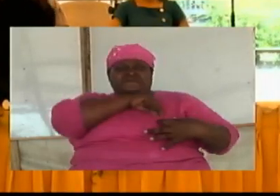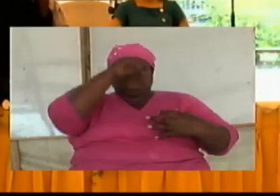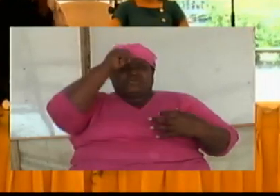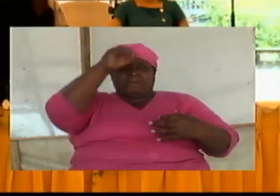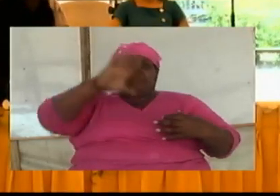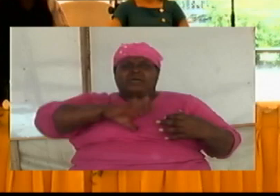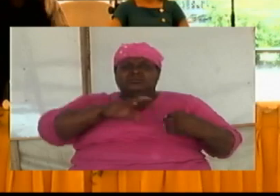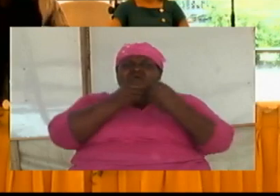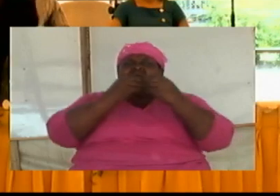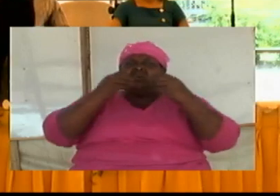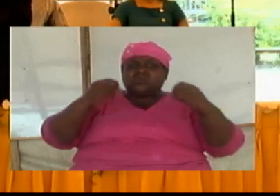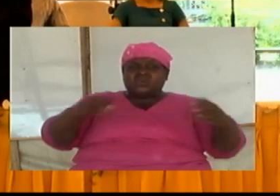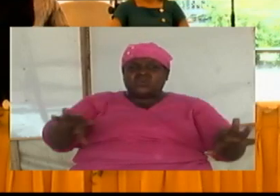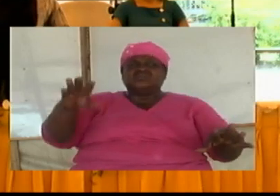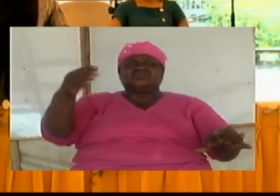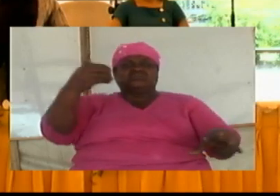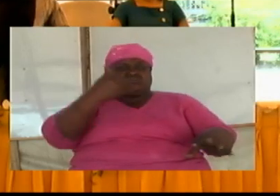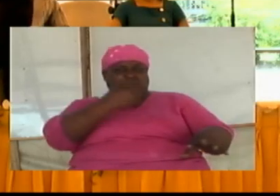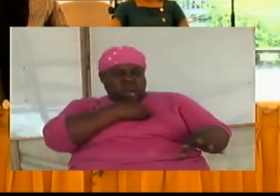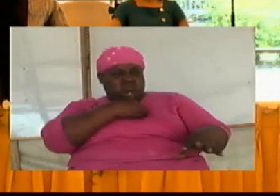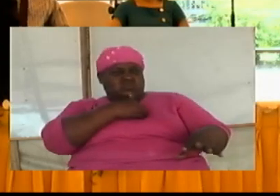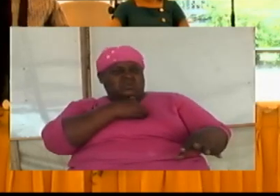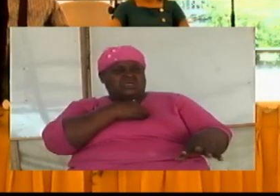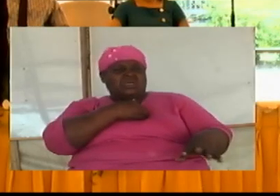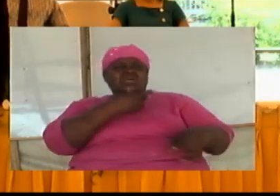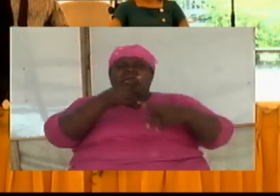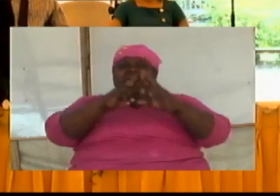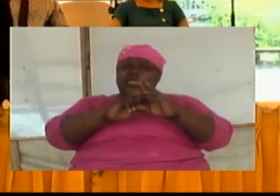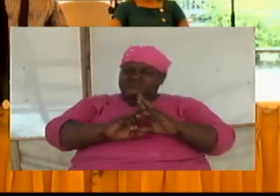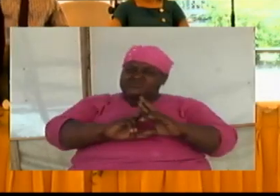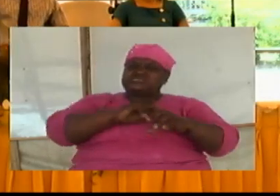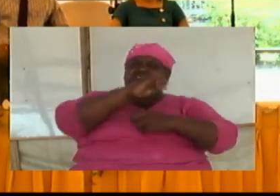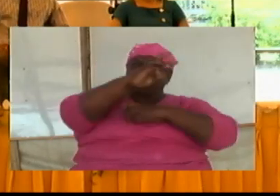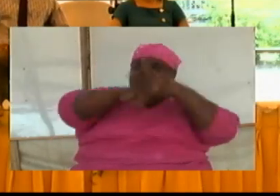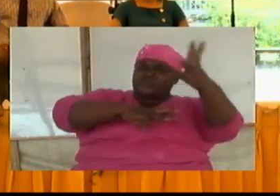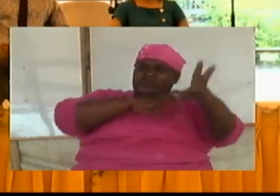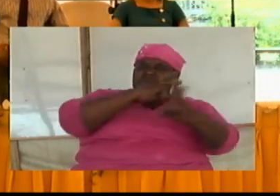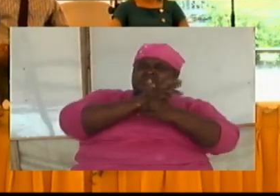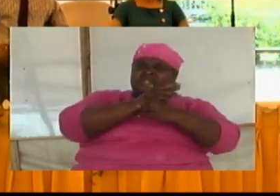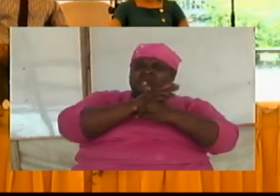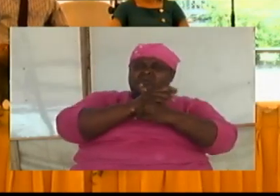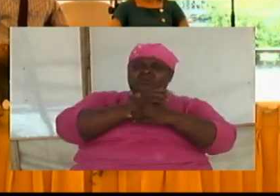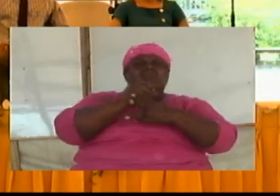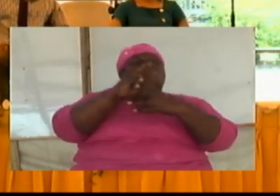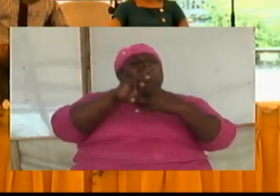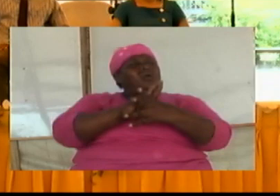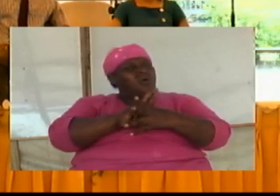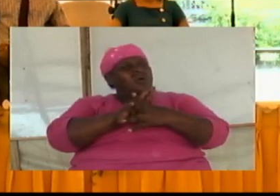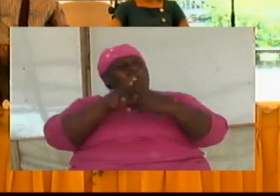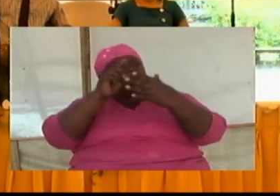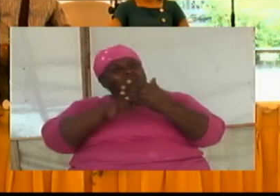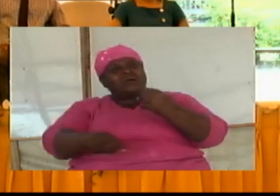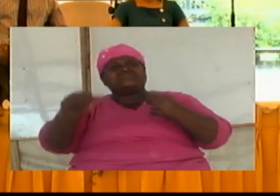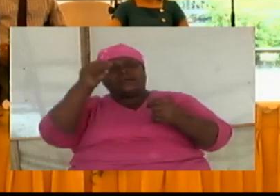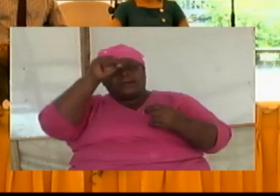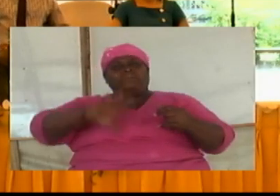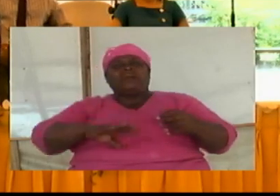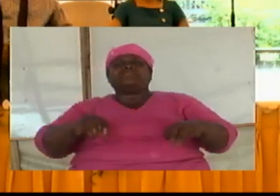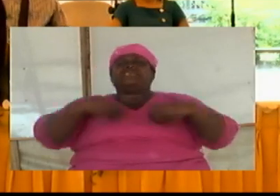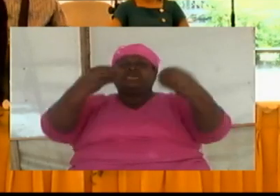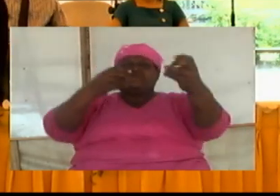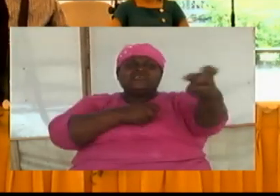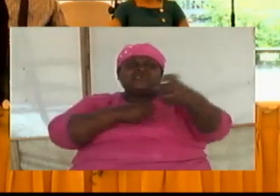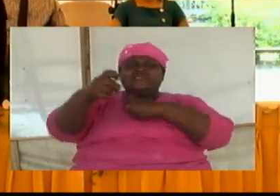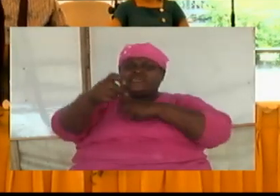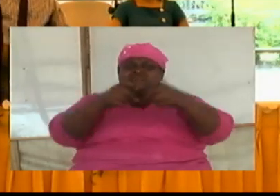entire world? Or what can a man give in exchange for his soul?